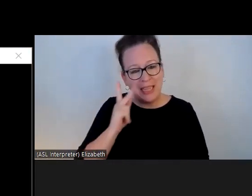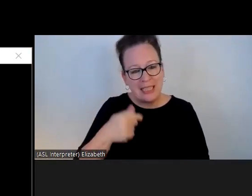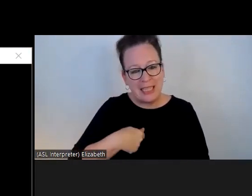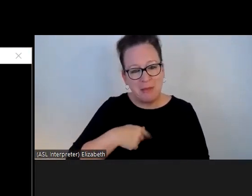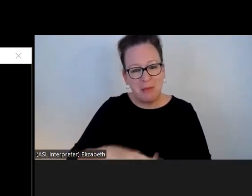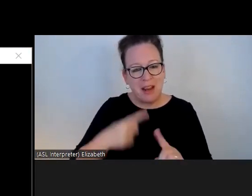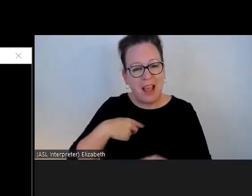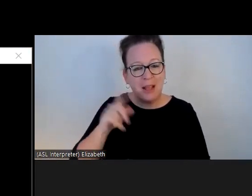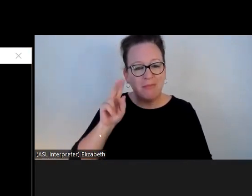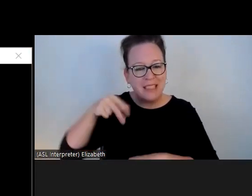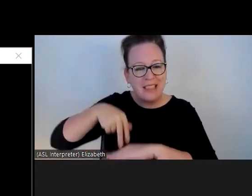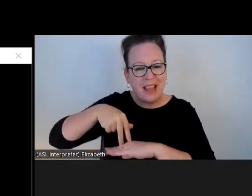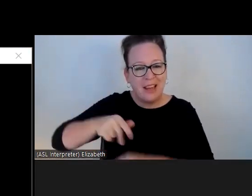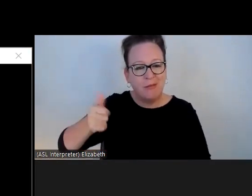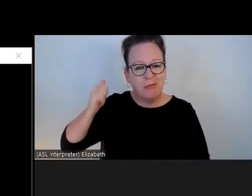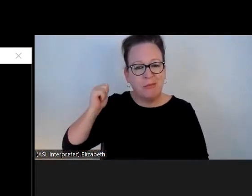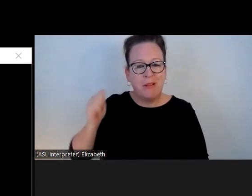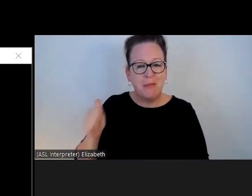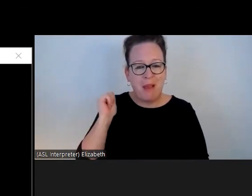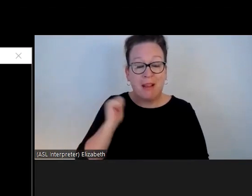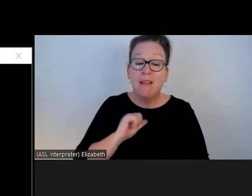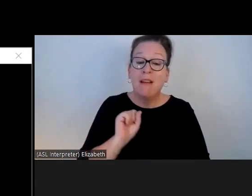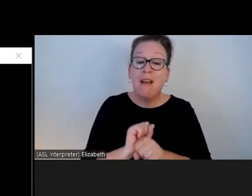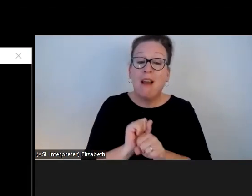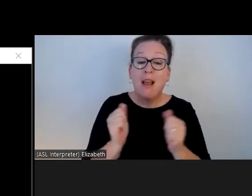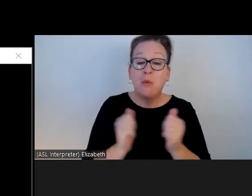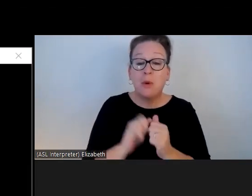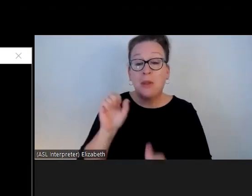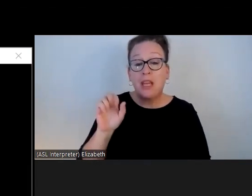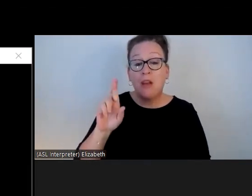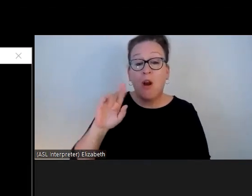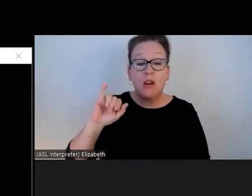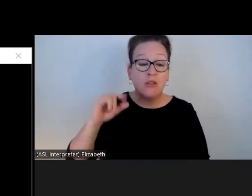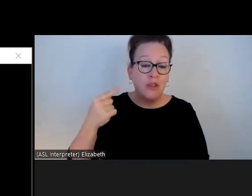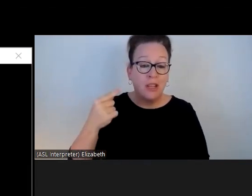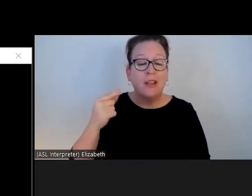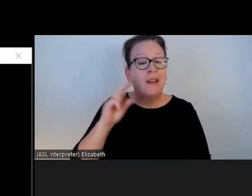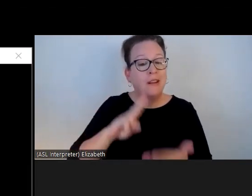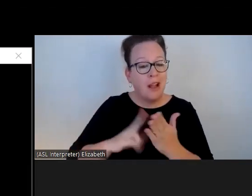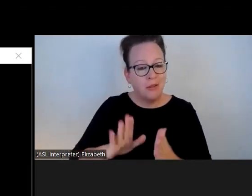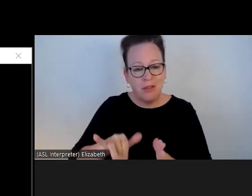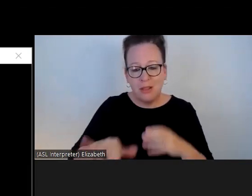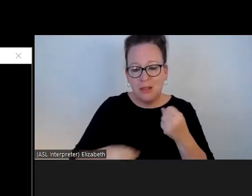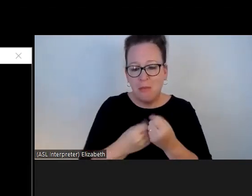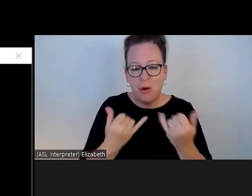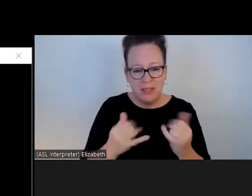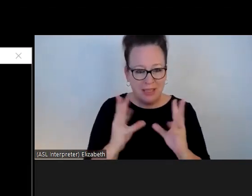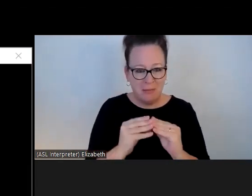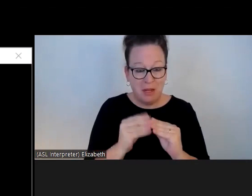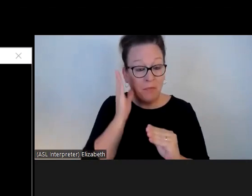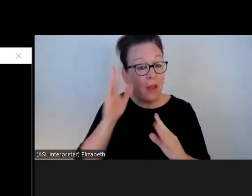and I work with ERG, a contractor supporting this effort. So I'm going to start the meeting